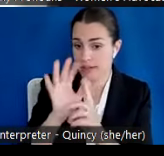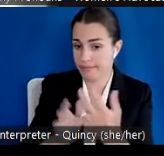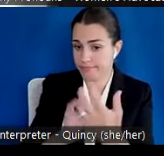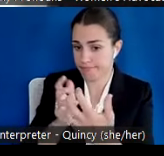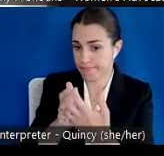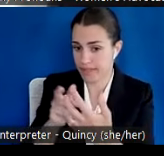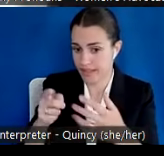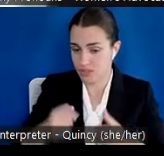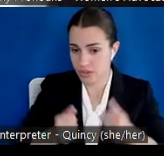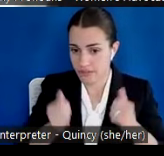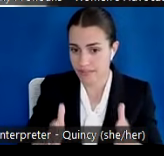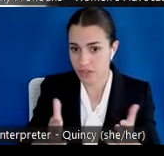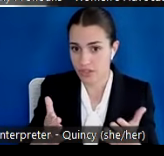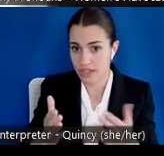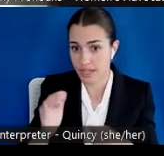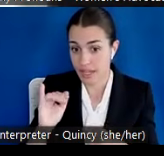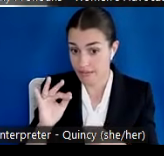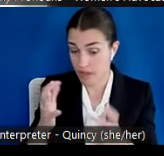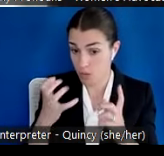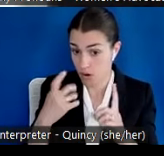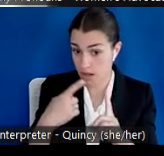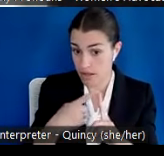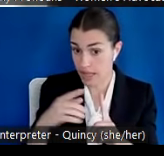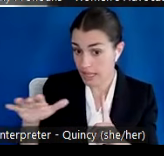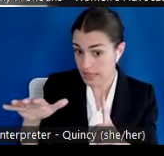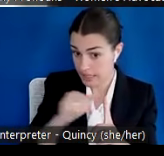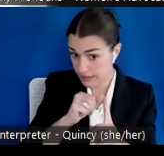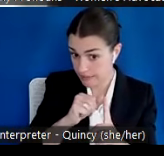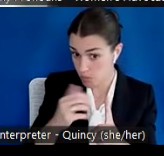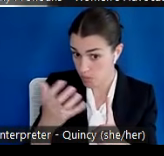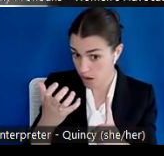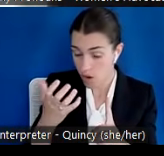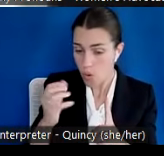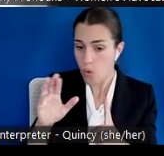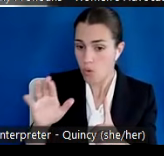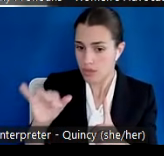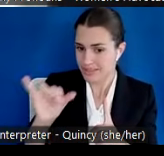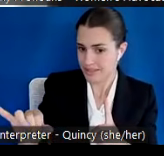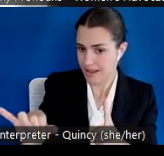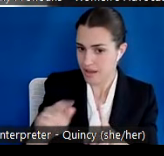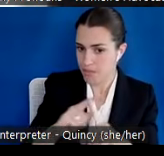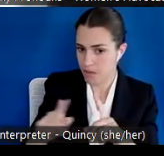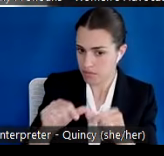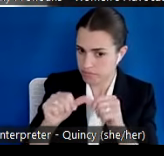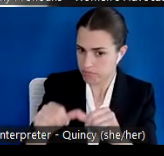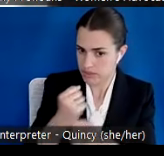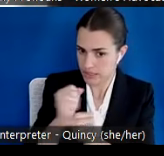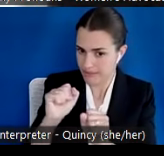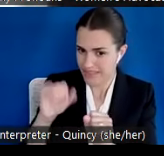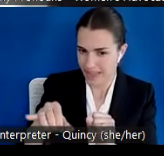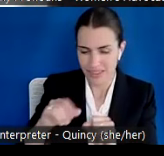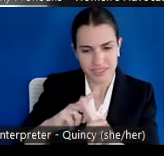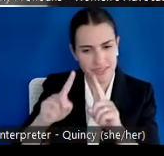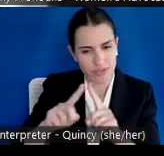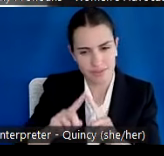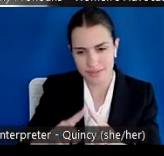whether leaving is something that they want as a part of their plan or if it's staying safe while remaining in the relationship. So there's a lot of different nuances to